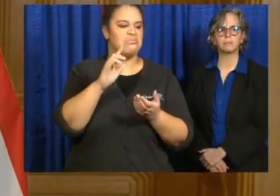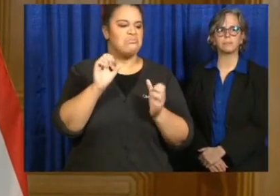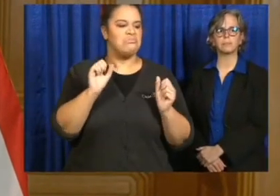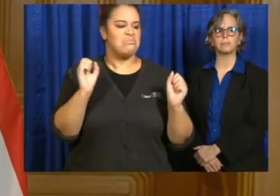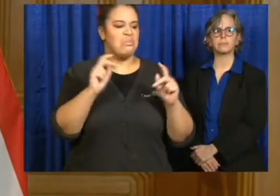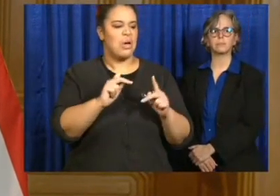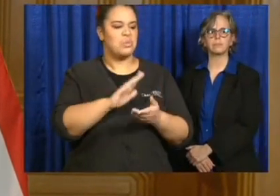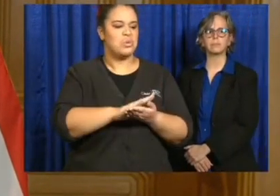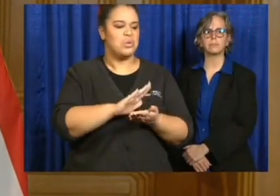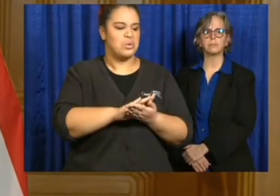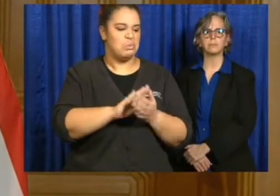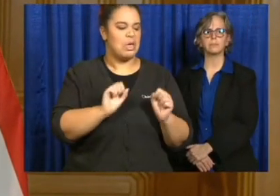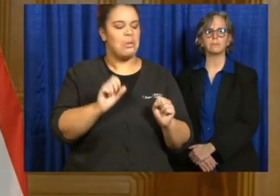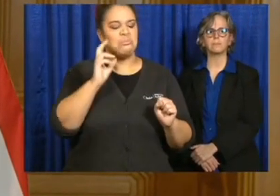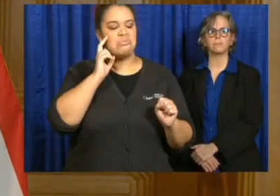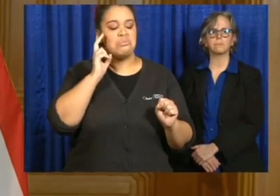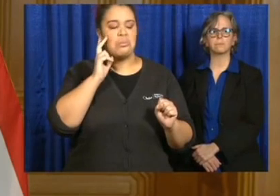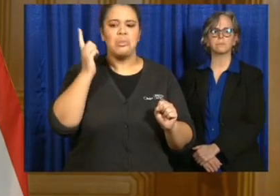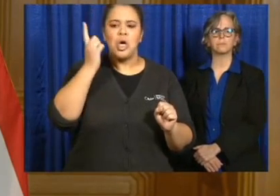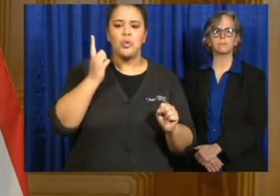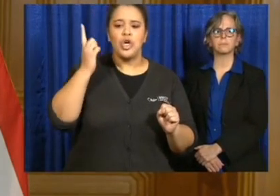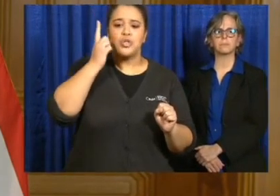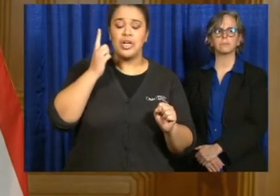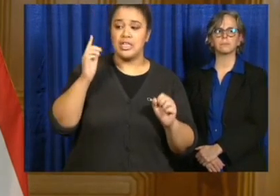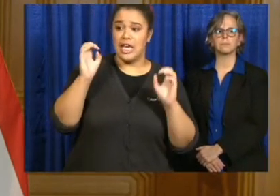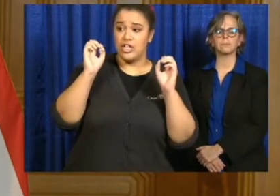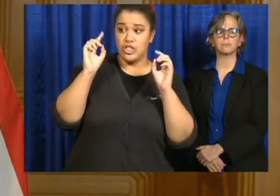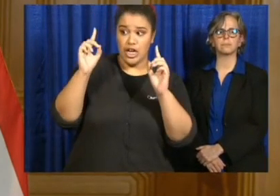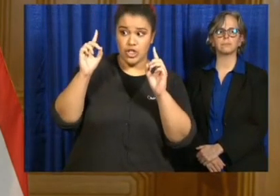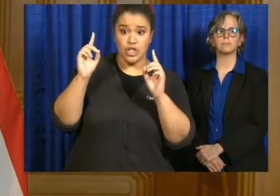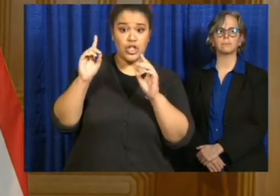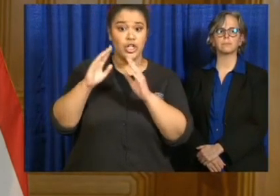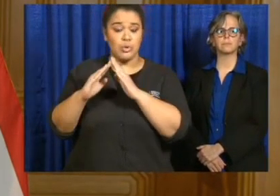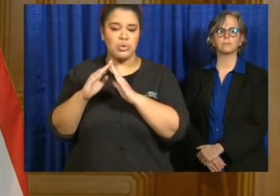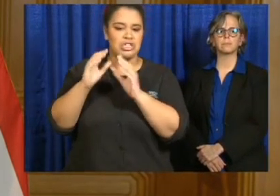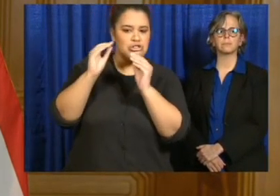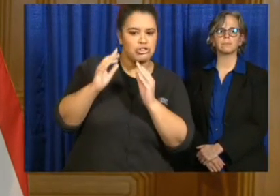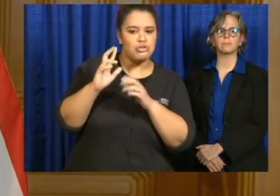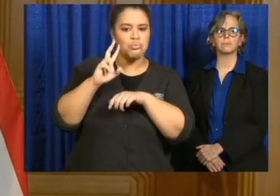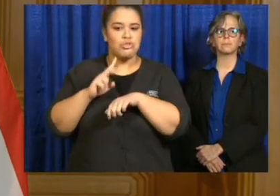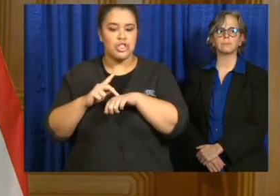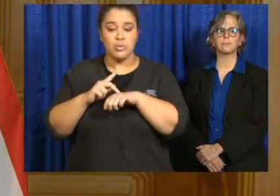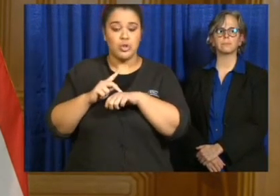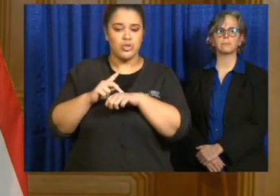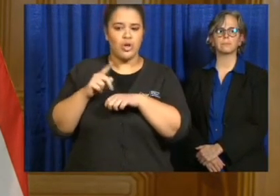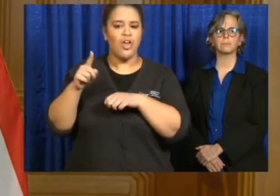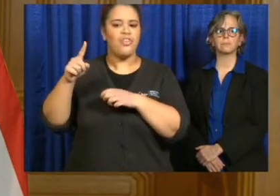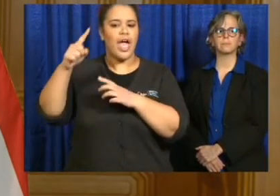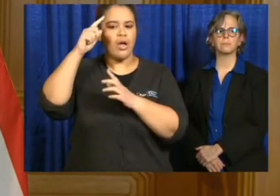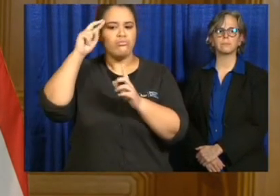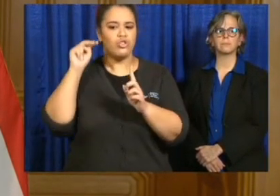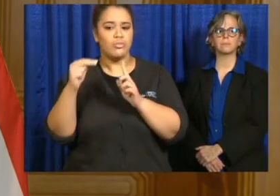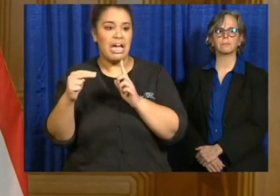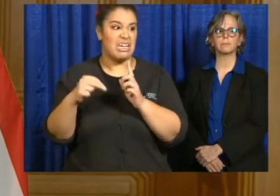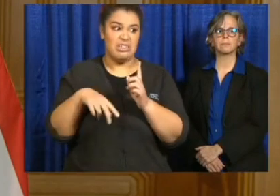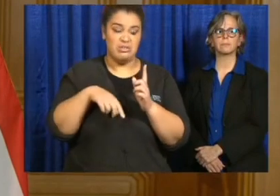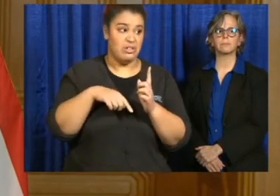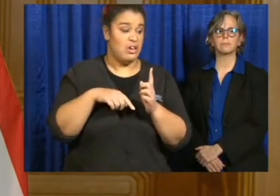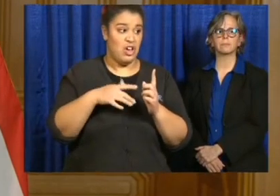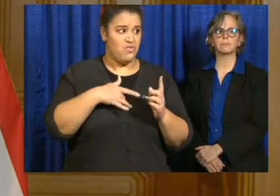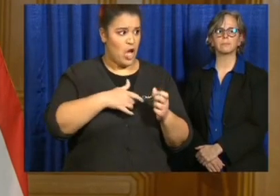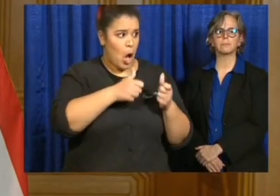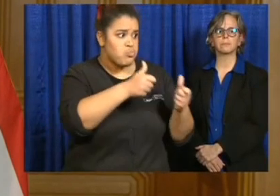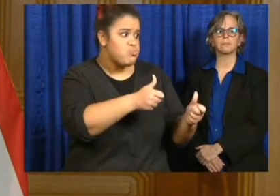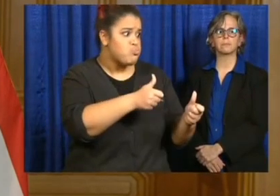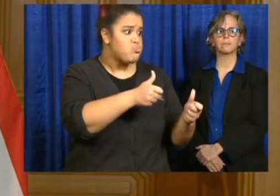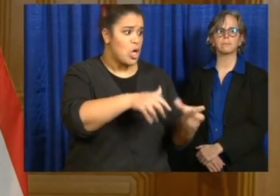response from the education community about that decision, plus or minus, pro or against? And then secondly,